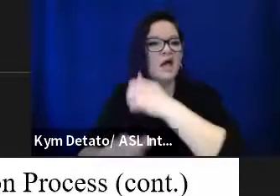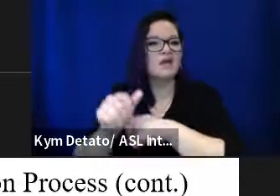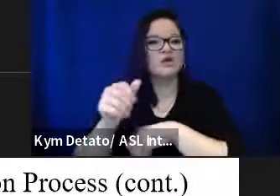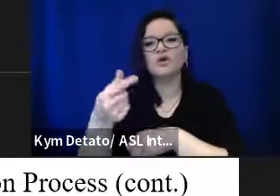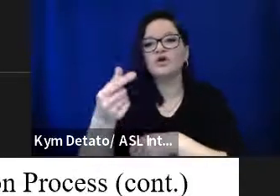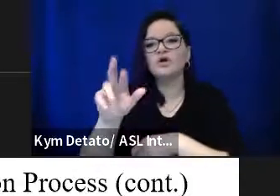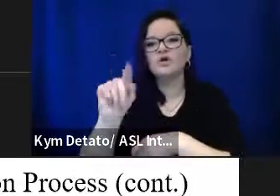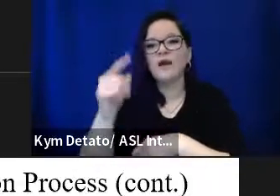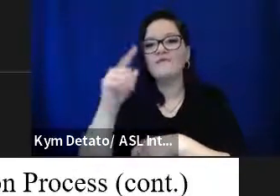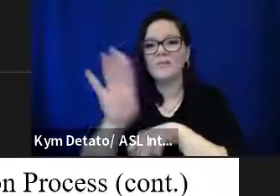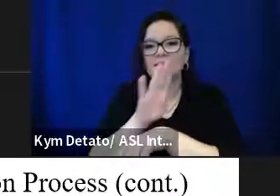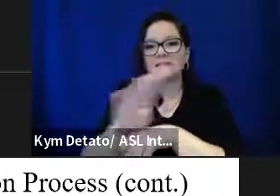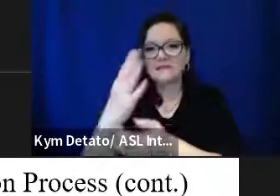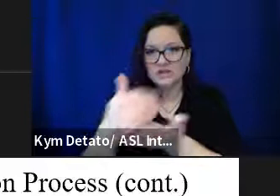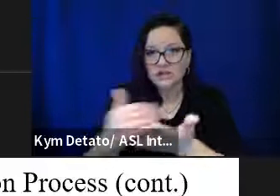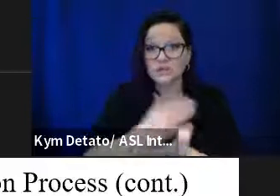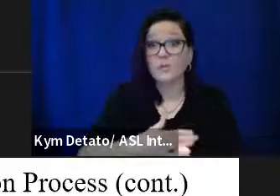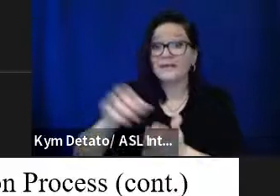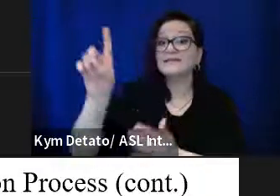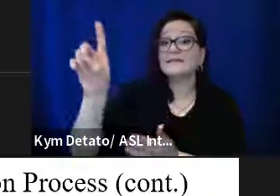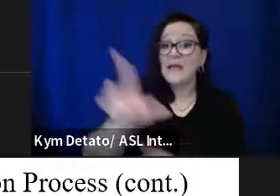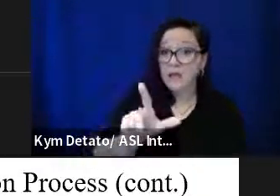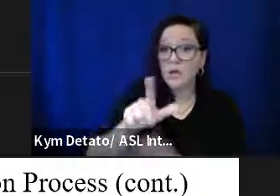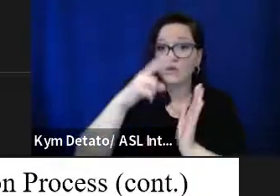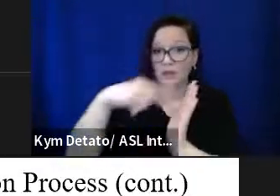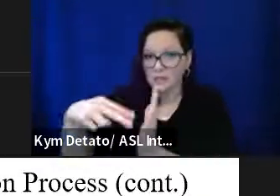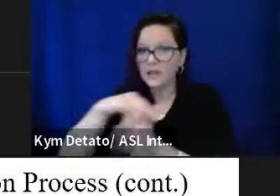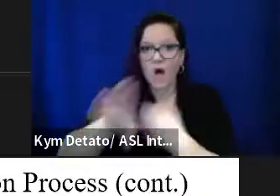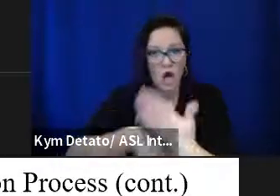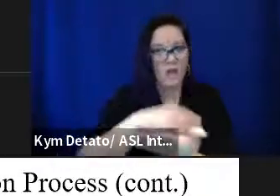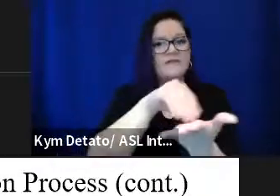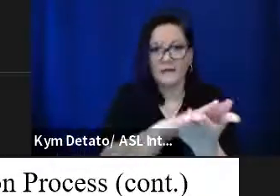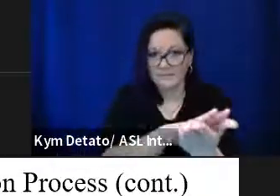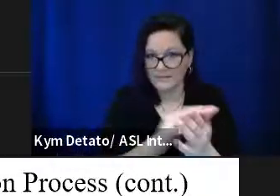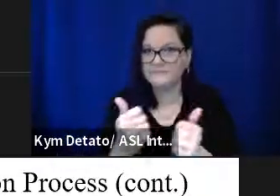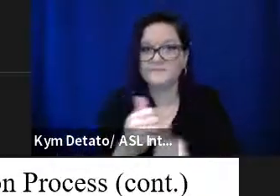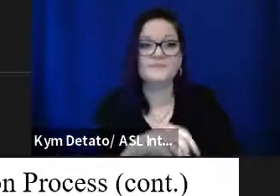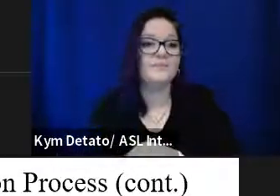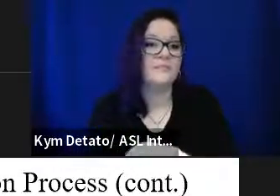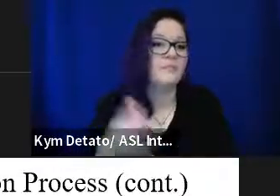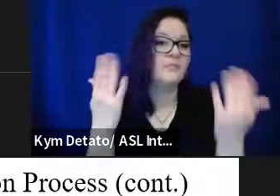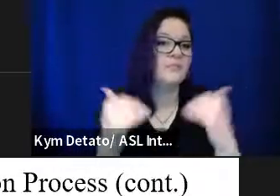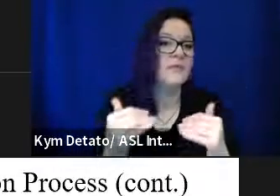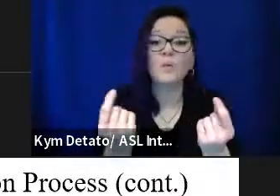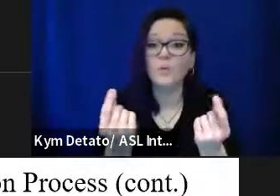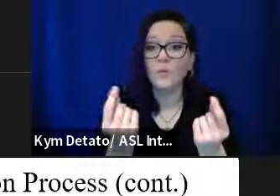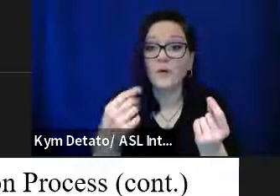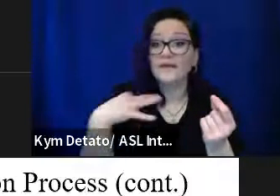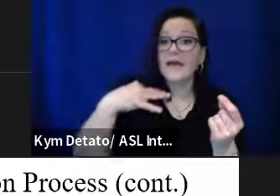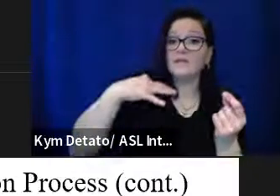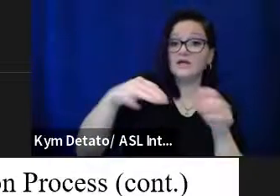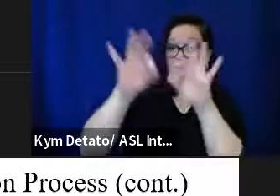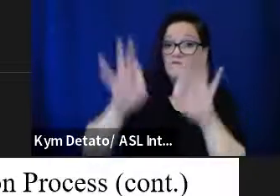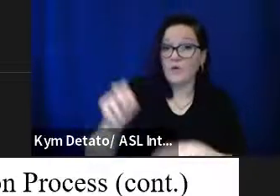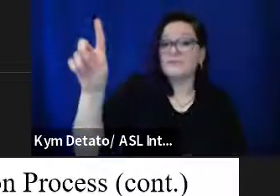section. So please download and read all of that form, or all of that document. The next step would be to download the application form,